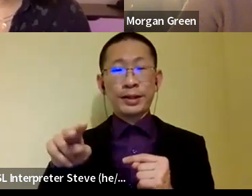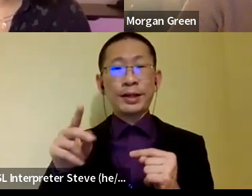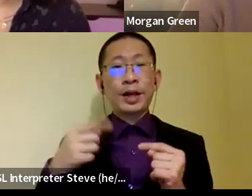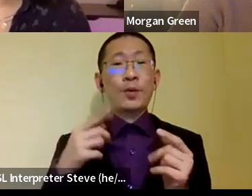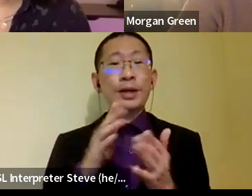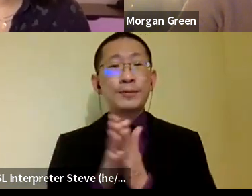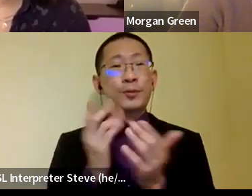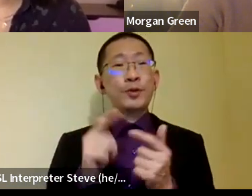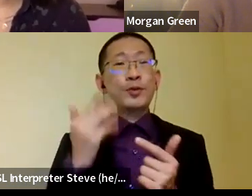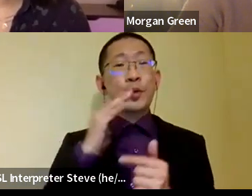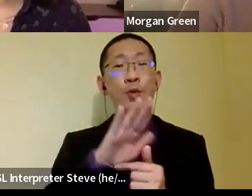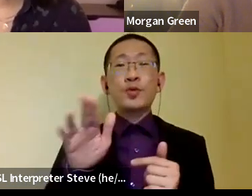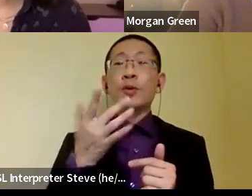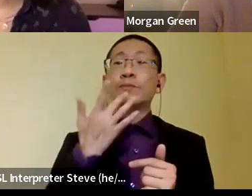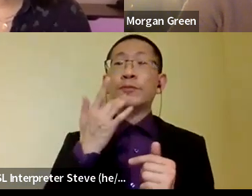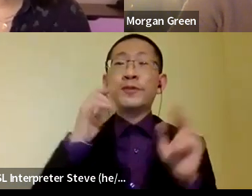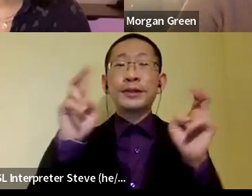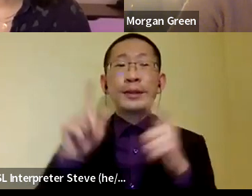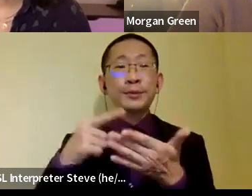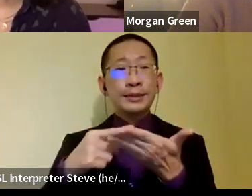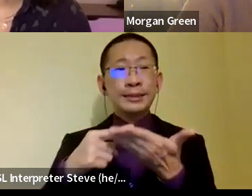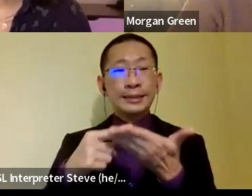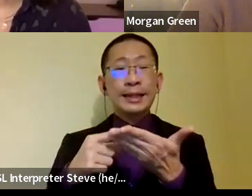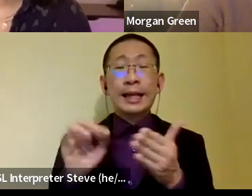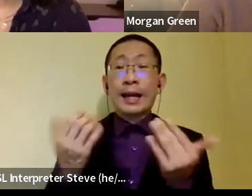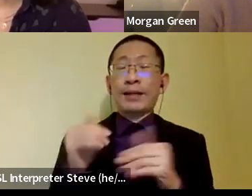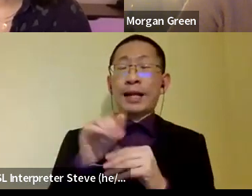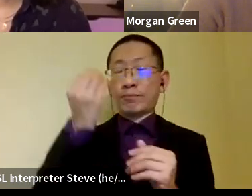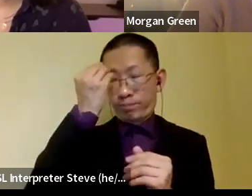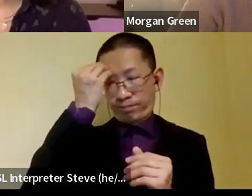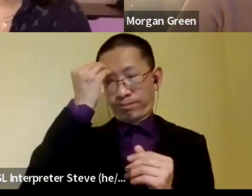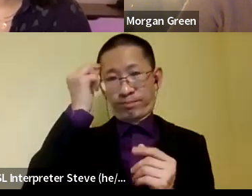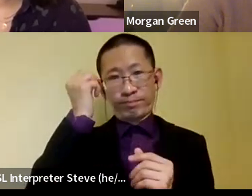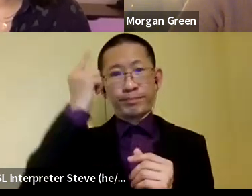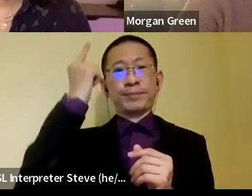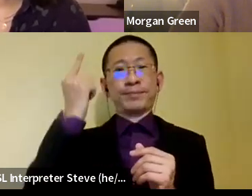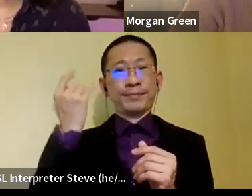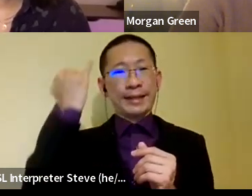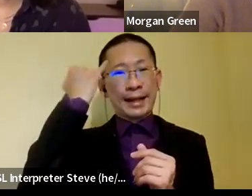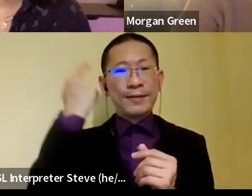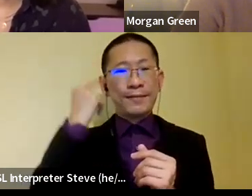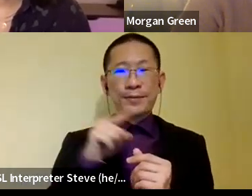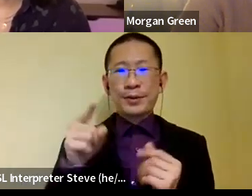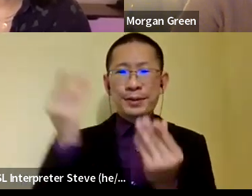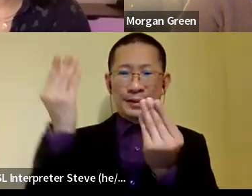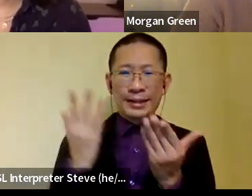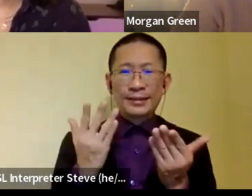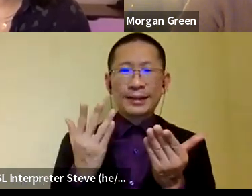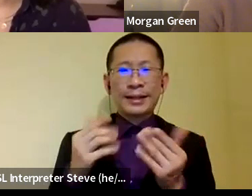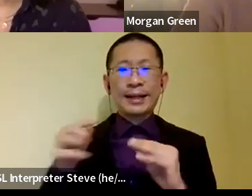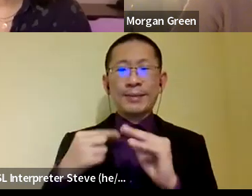from you about what topics you would like to discuss. If tonight sparked something for you, let us know. You can email all of us